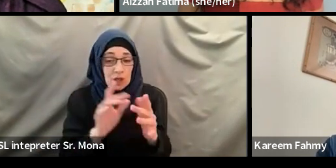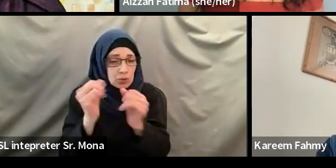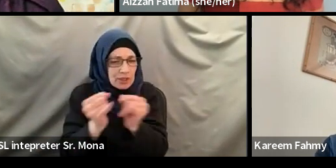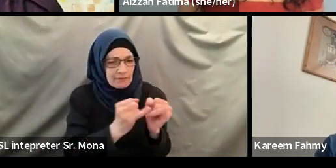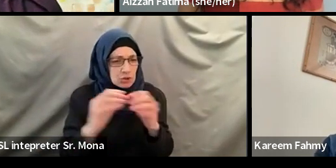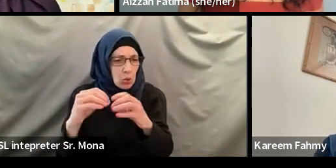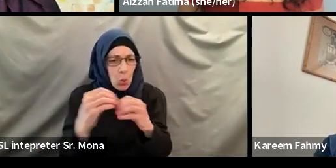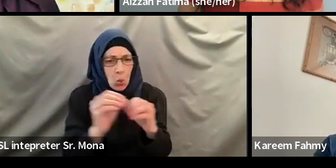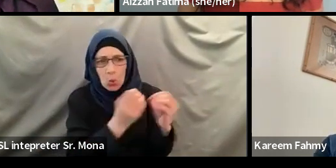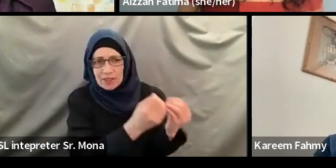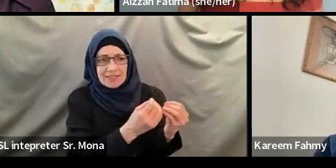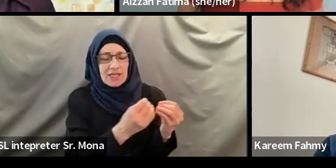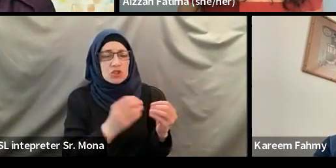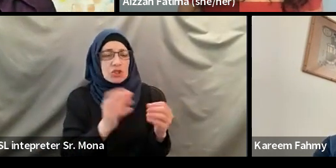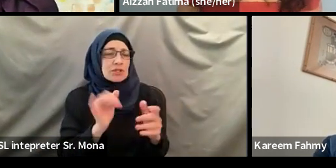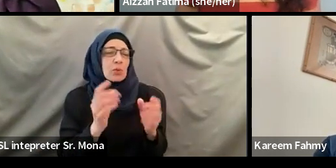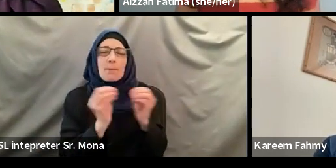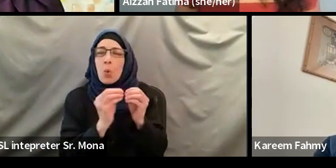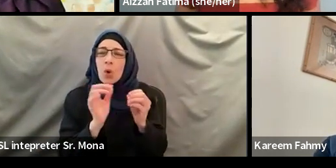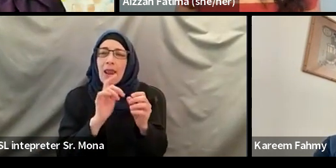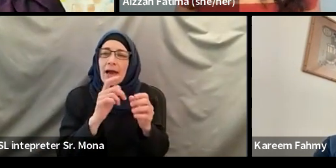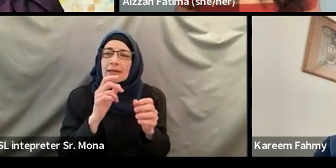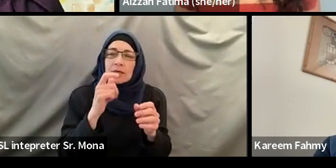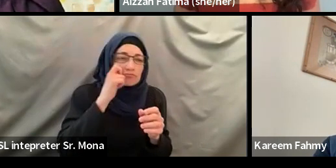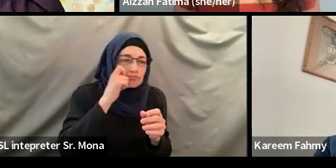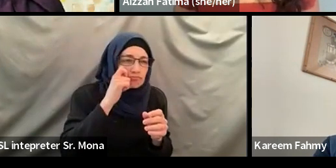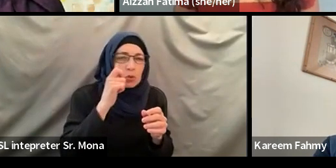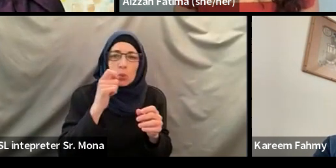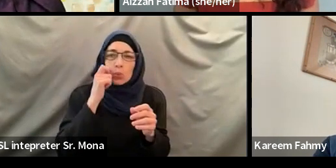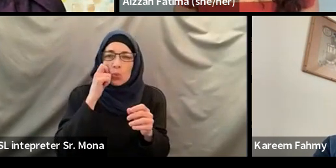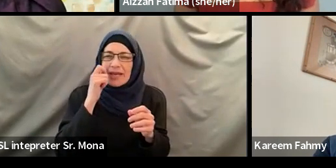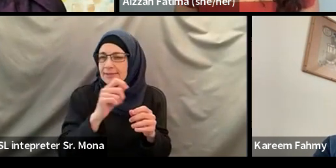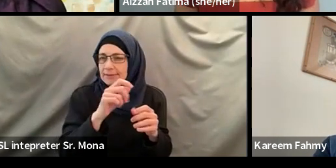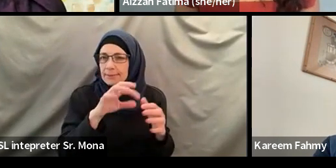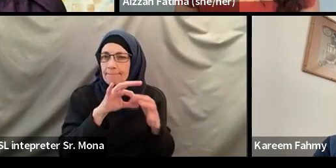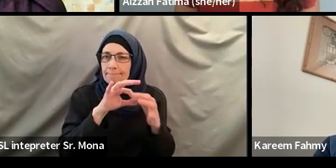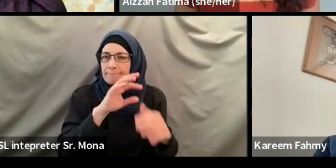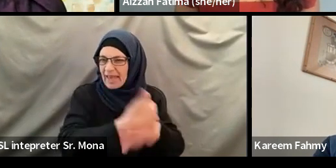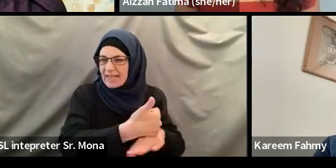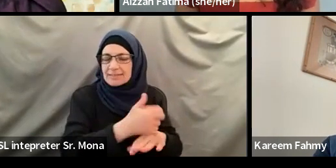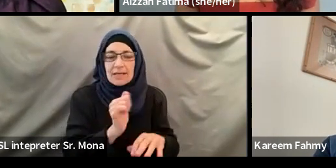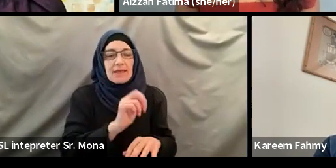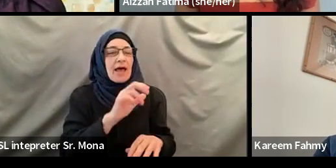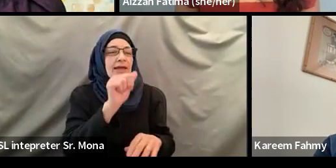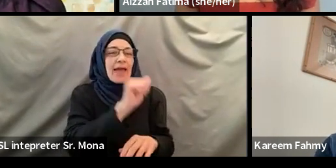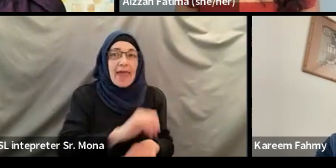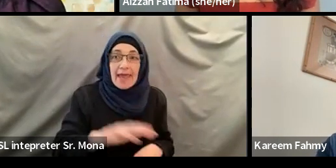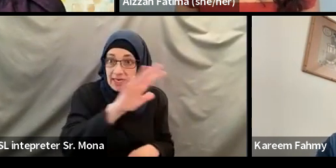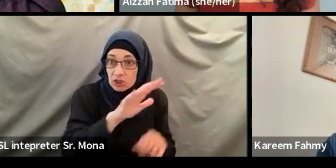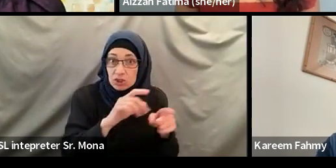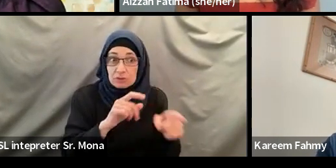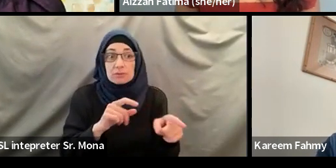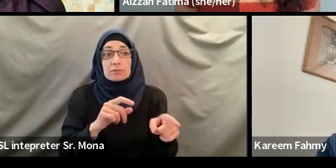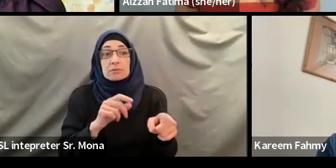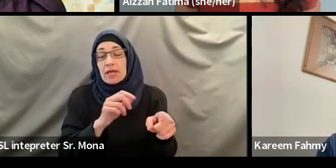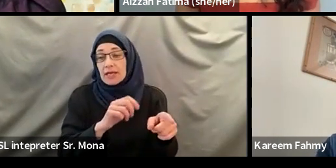like race-based, like the Chicago Asian Network. And I was like, hey, we've got this great all Asian cast and production team, so that we